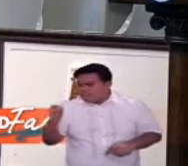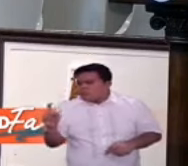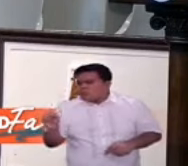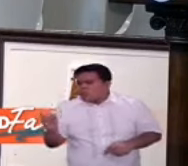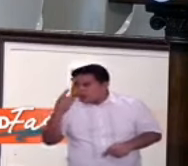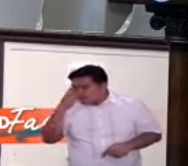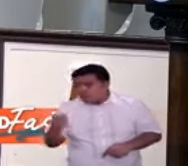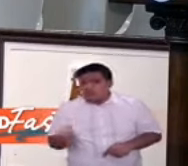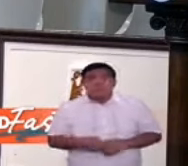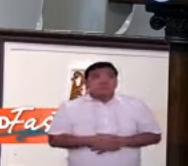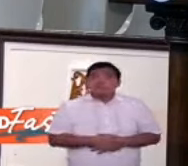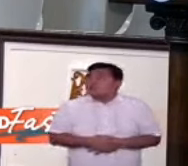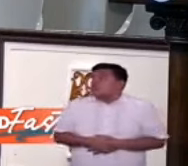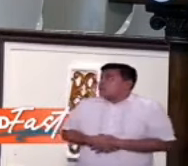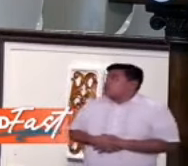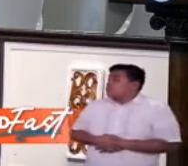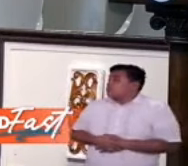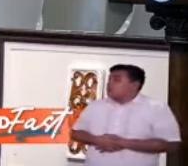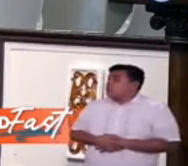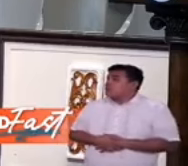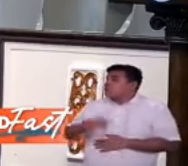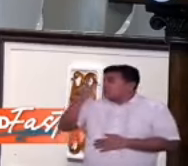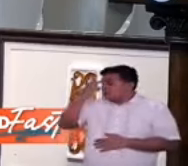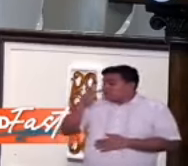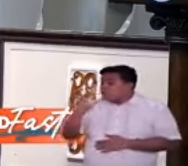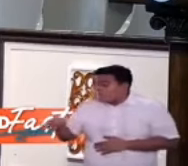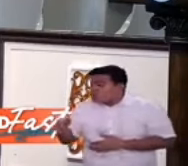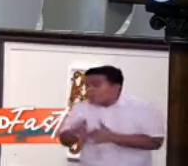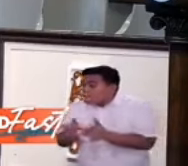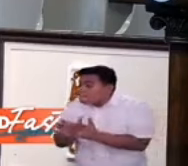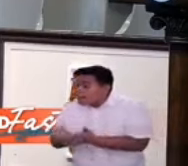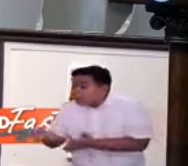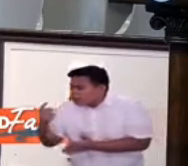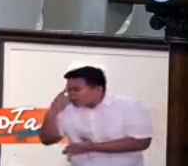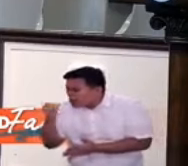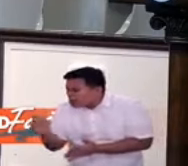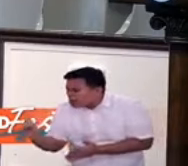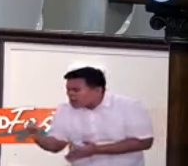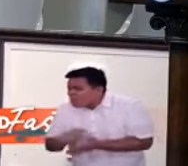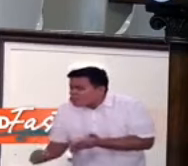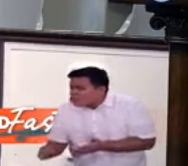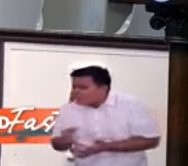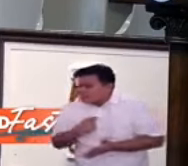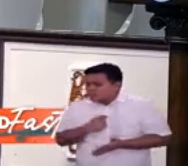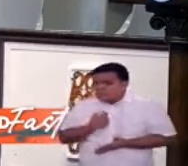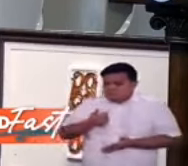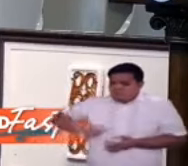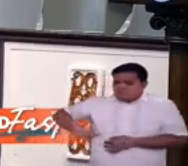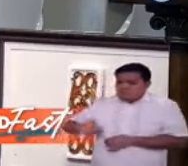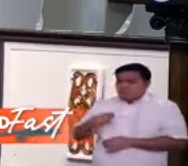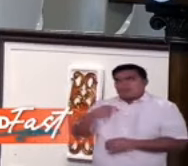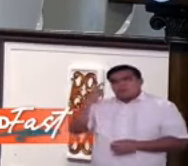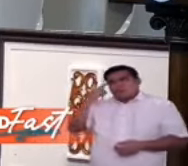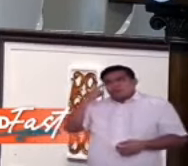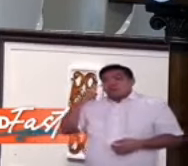verse. Then they looked at their parents, even the parents, kato bang Bible ba? Katong verse ba? Verse. So I started just any verse that